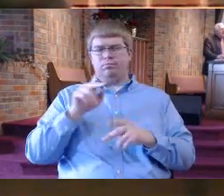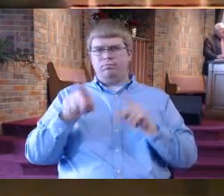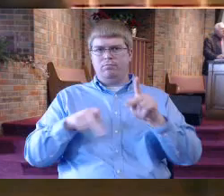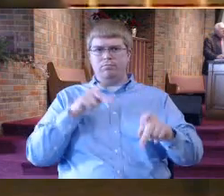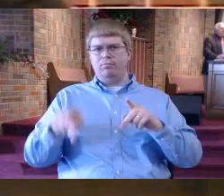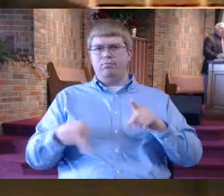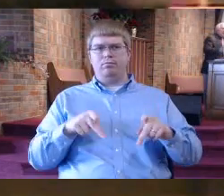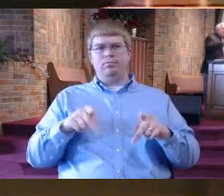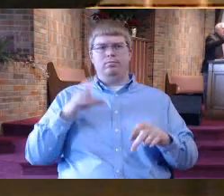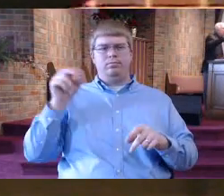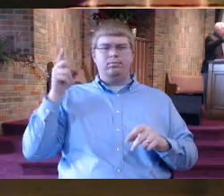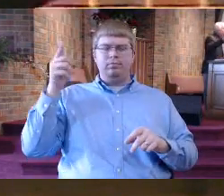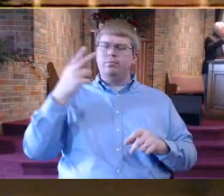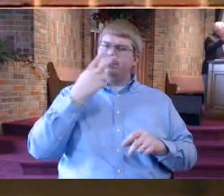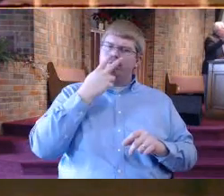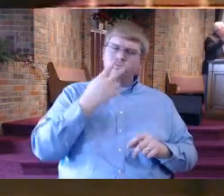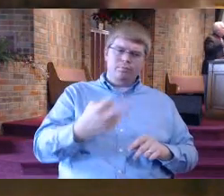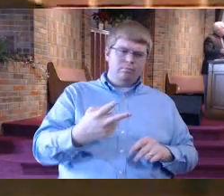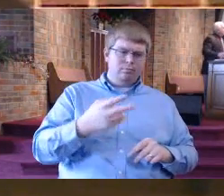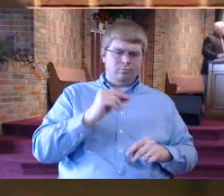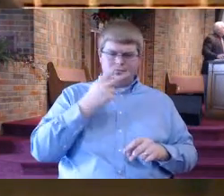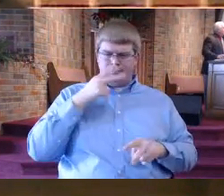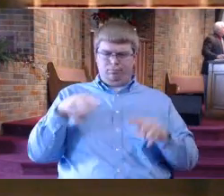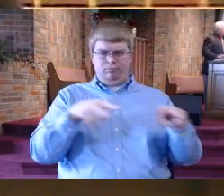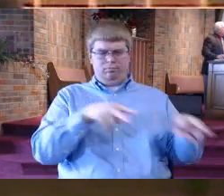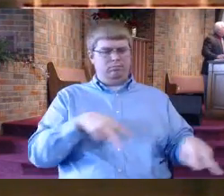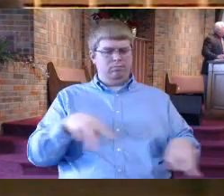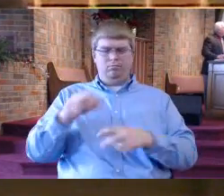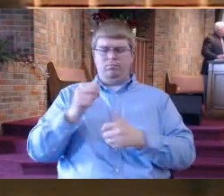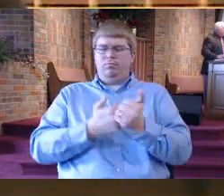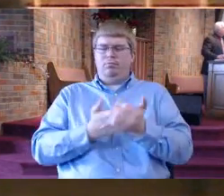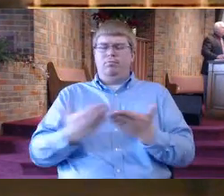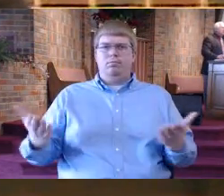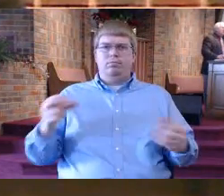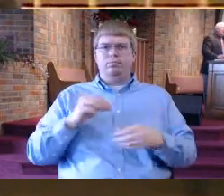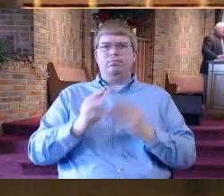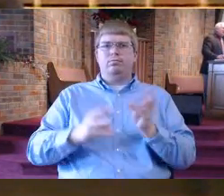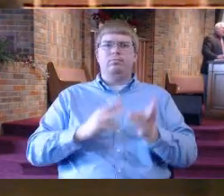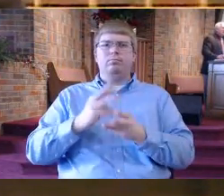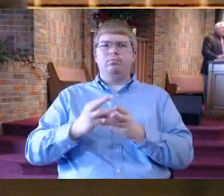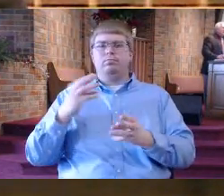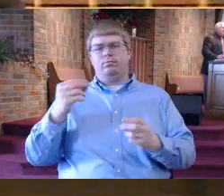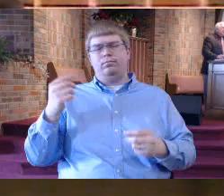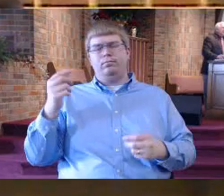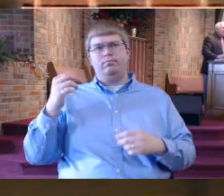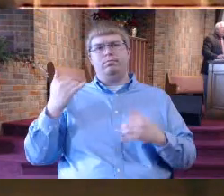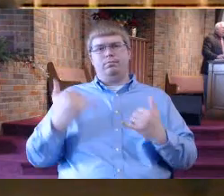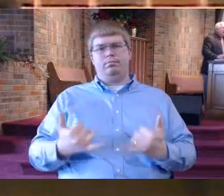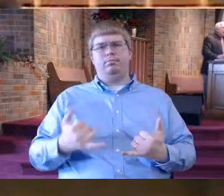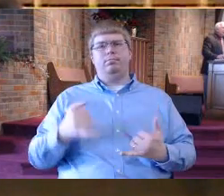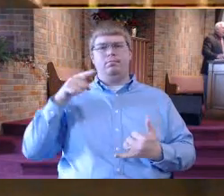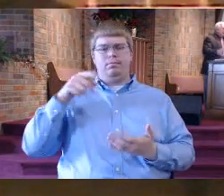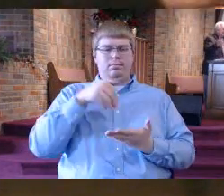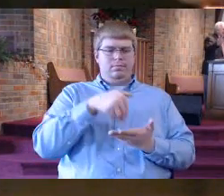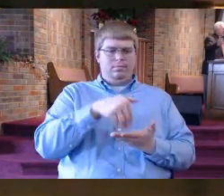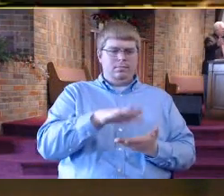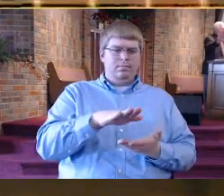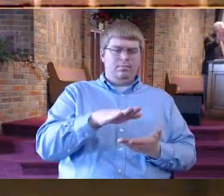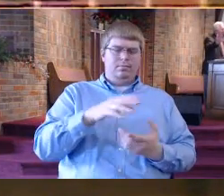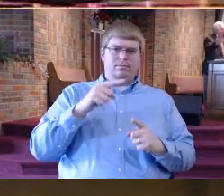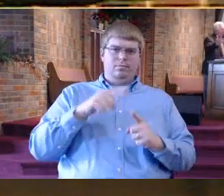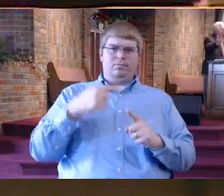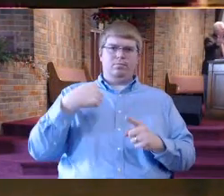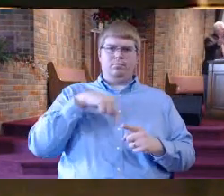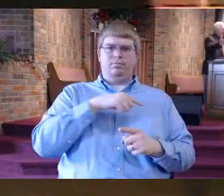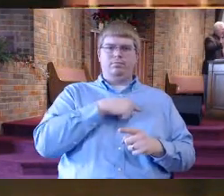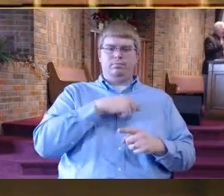Creator who saw and sees all that exists, and finally the Creator who sent into our existence,